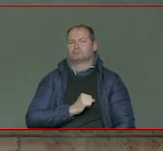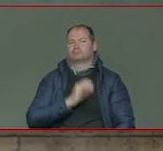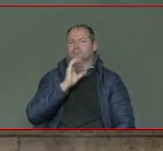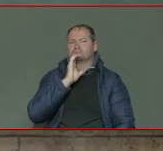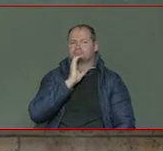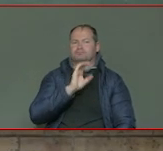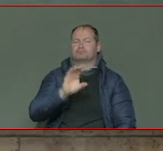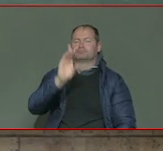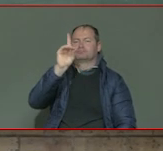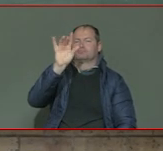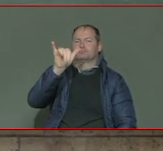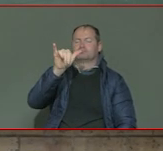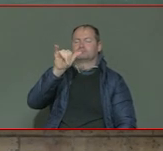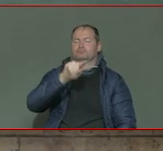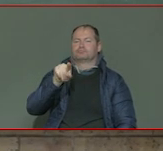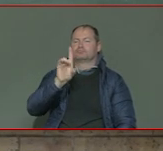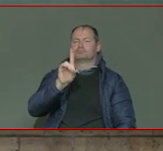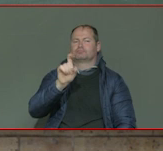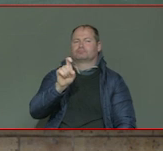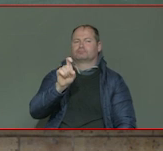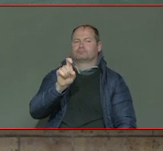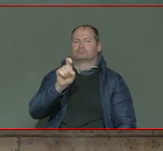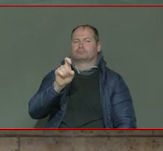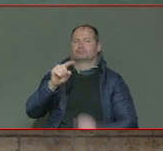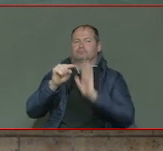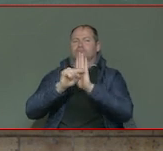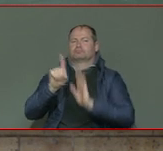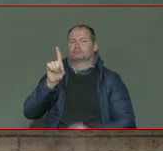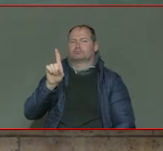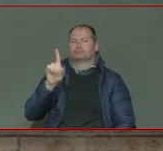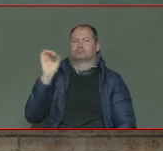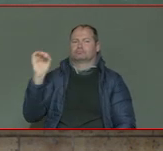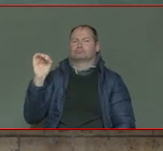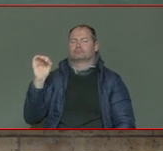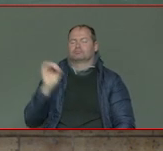over dx of negative 1 is 0.